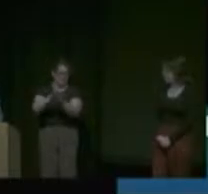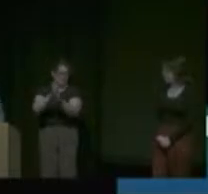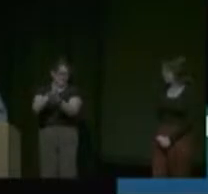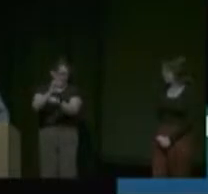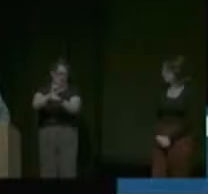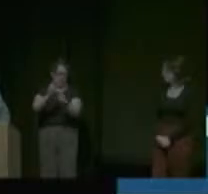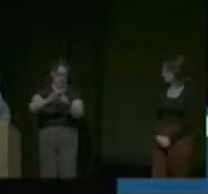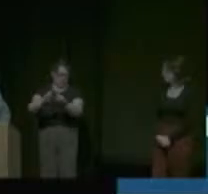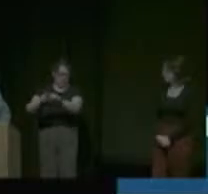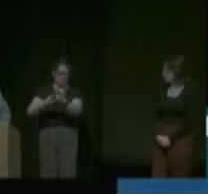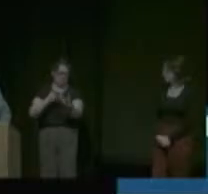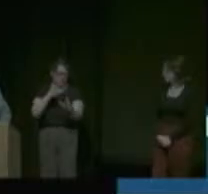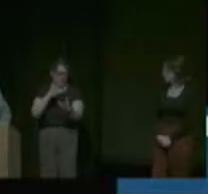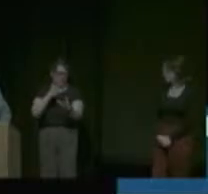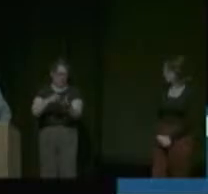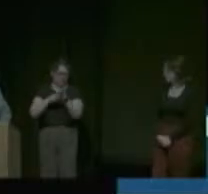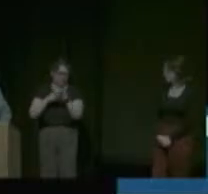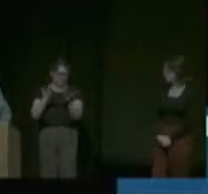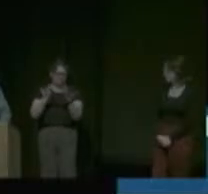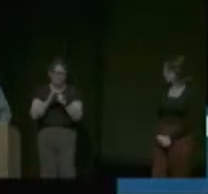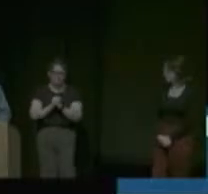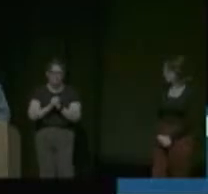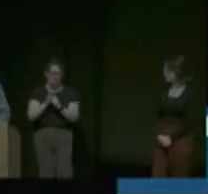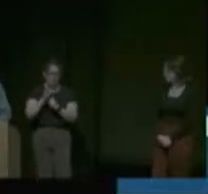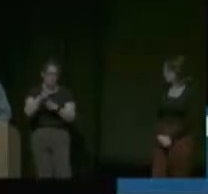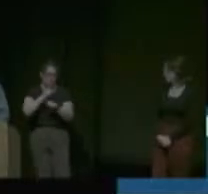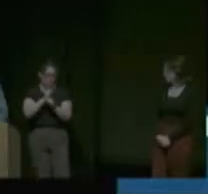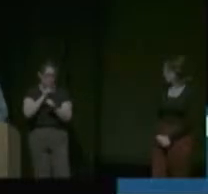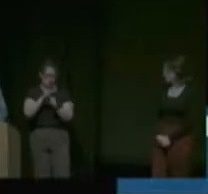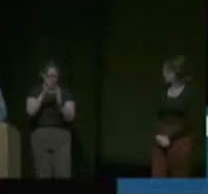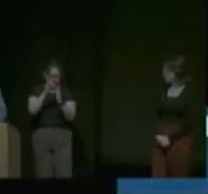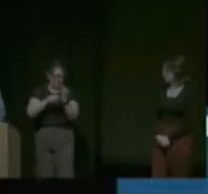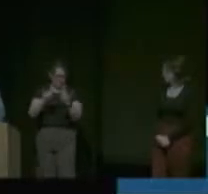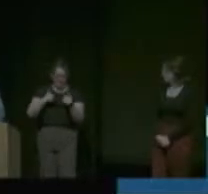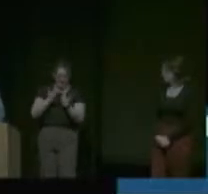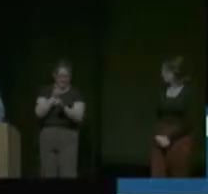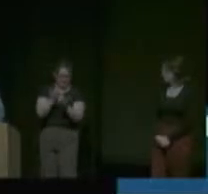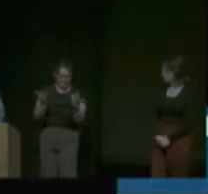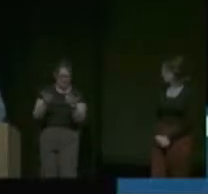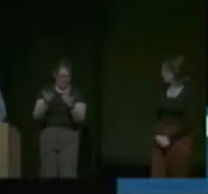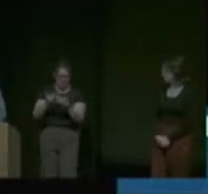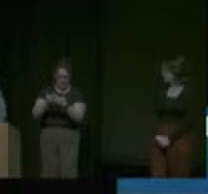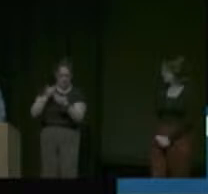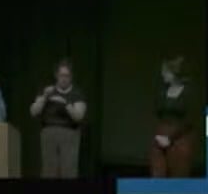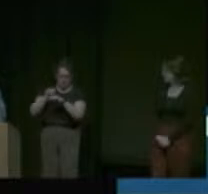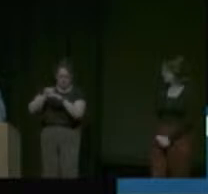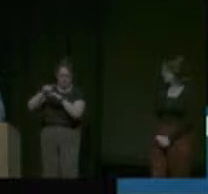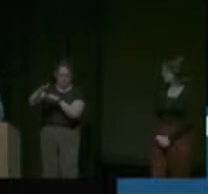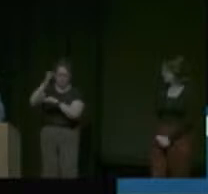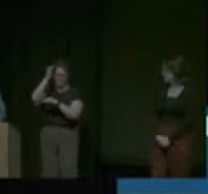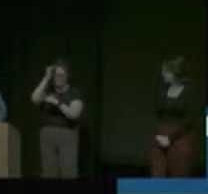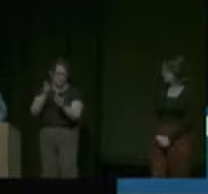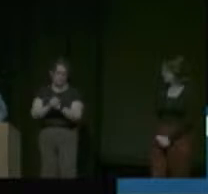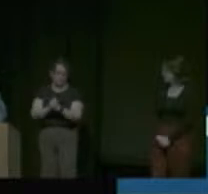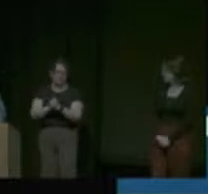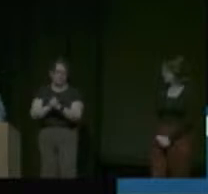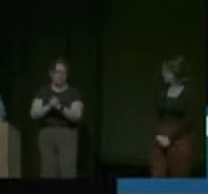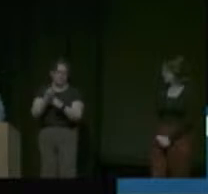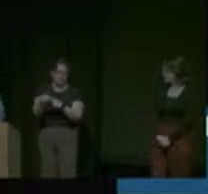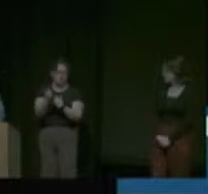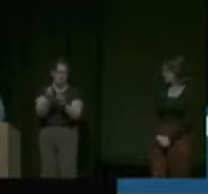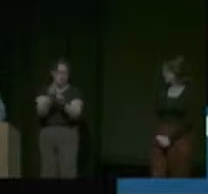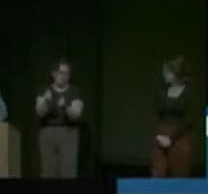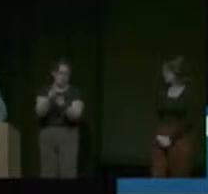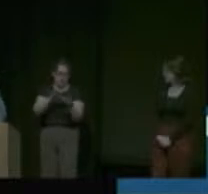and we'll be sure to do that before we start sending debris off site. And that's the only material that's leaving the